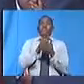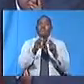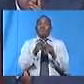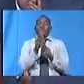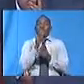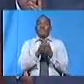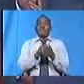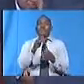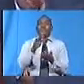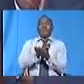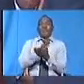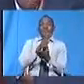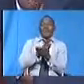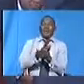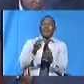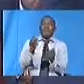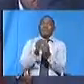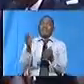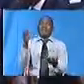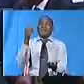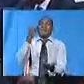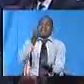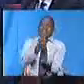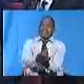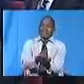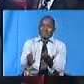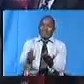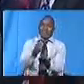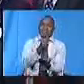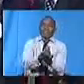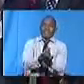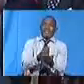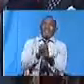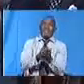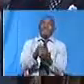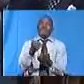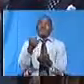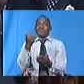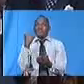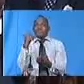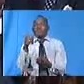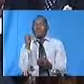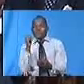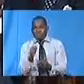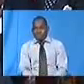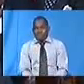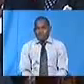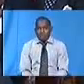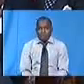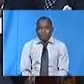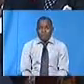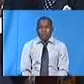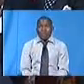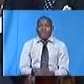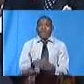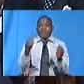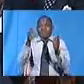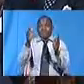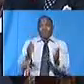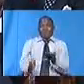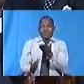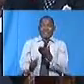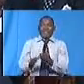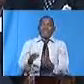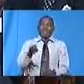certain ballots that were not stamped were refused validity. In the witness box,